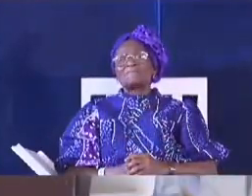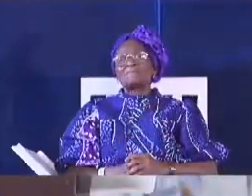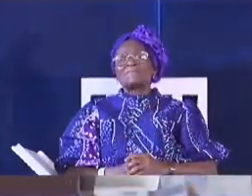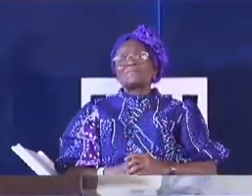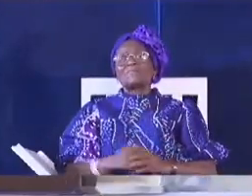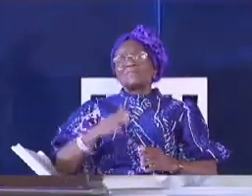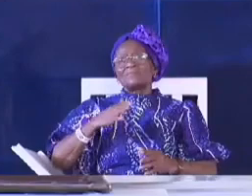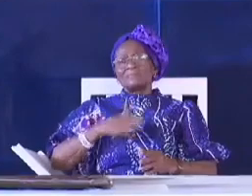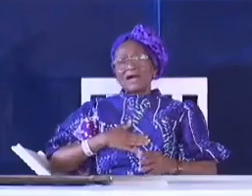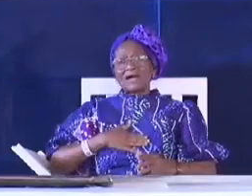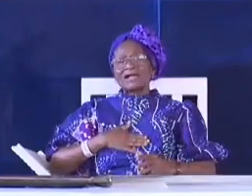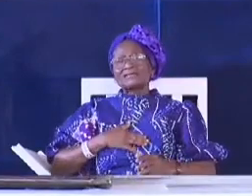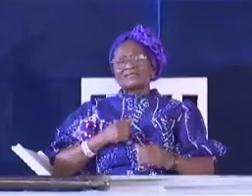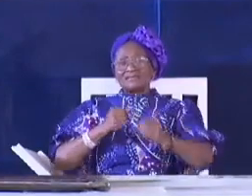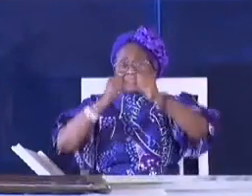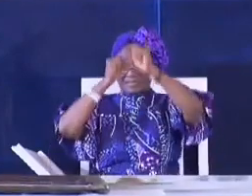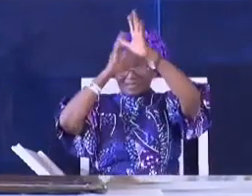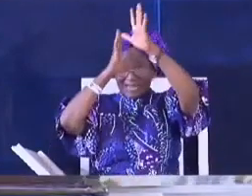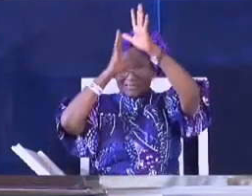My daddy says,